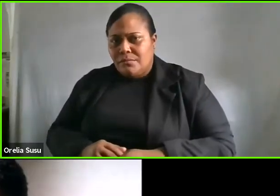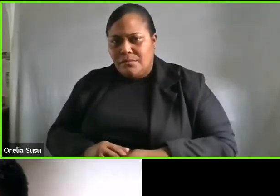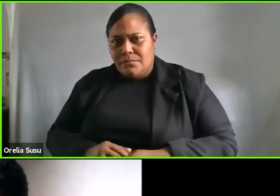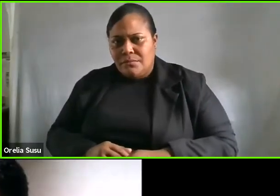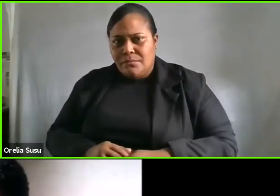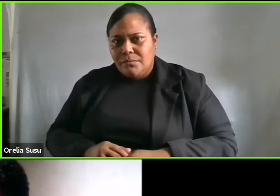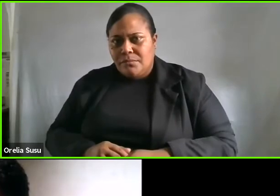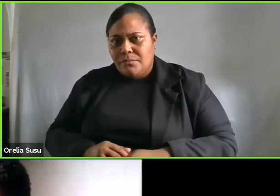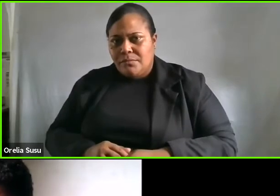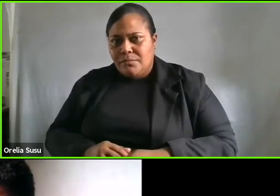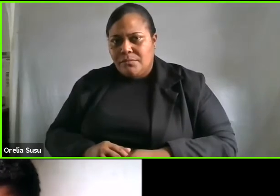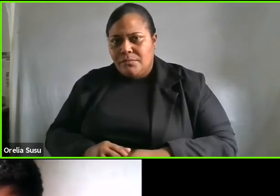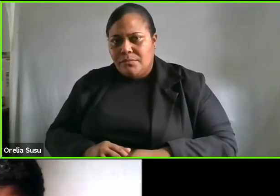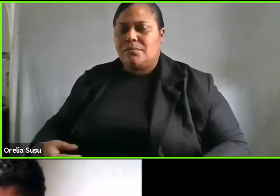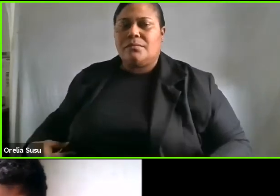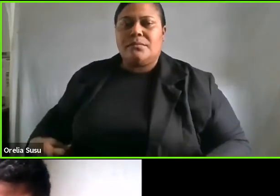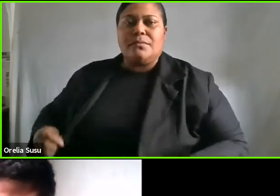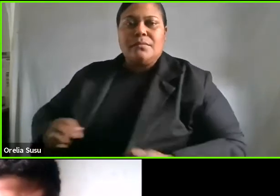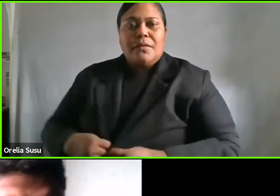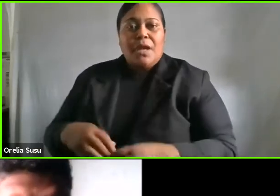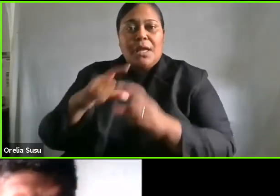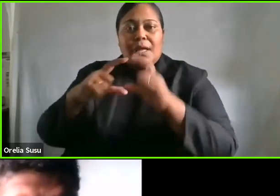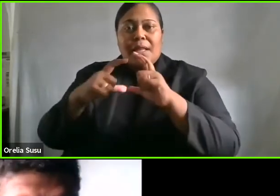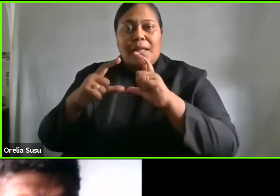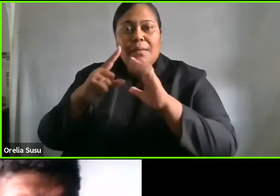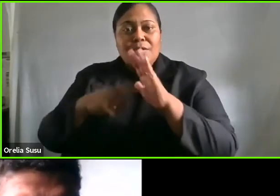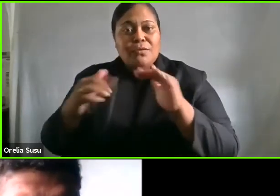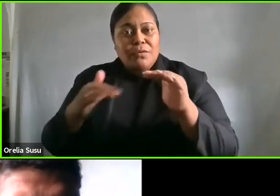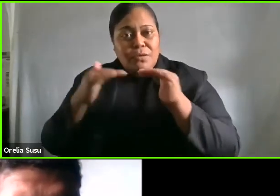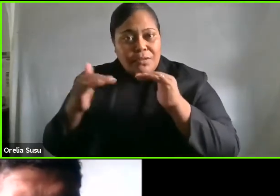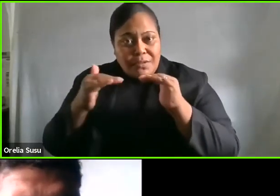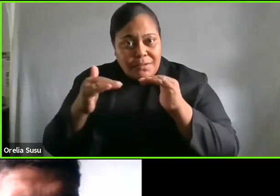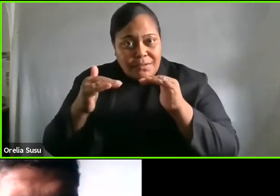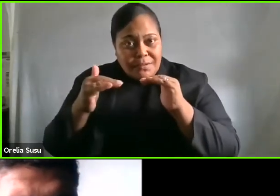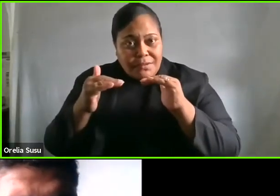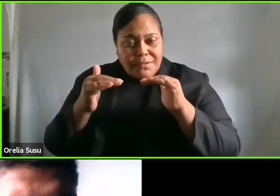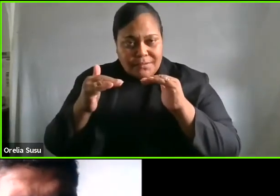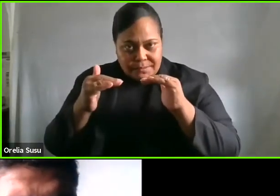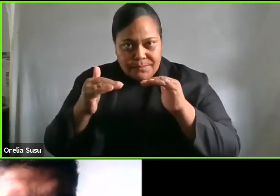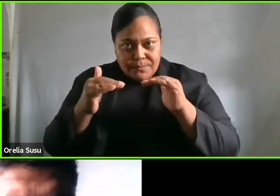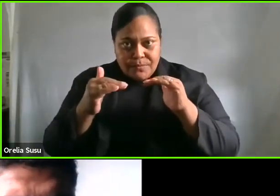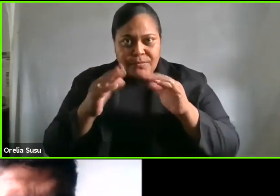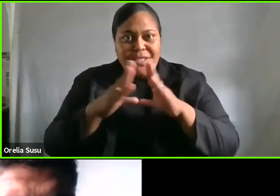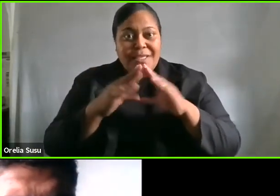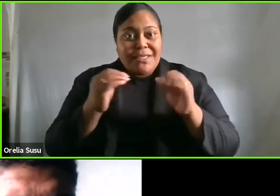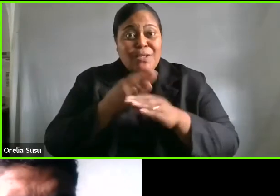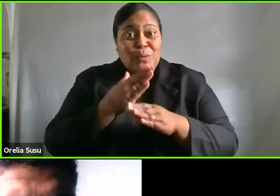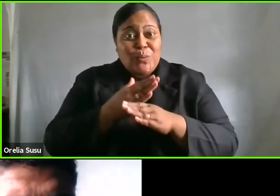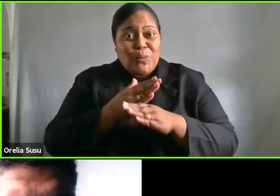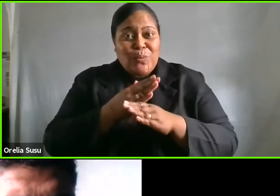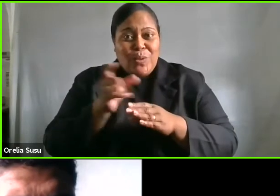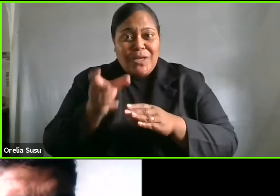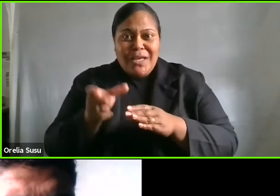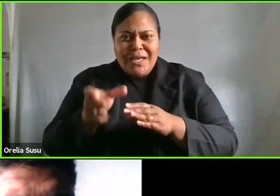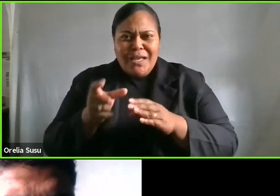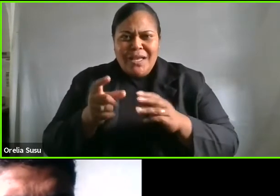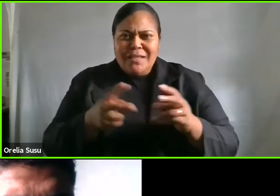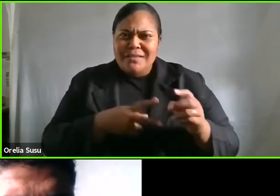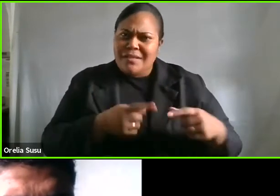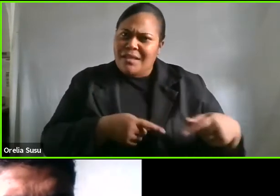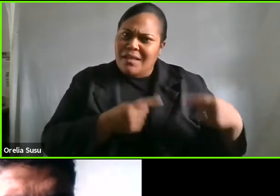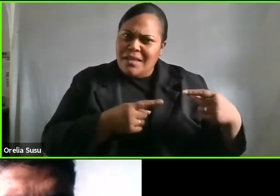elaborate further on that, please? So climate justice for sex workers versus the traditional and spiritualism,